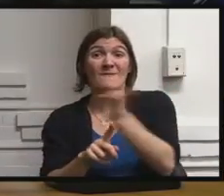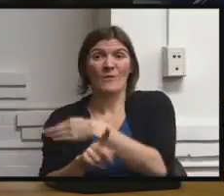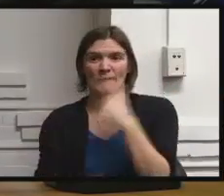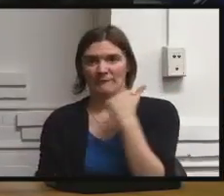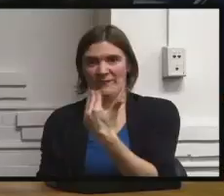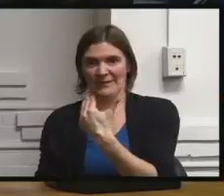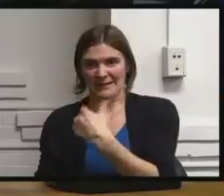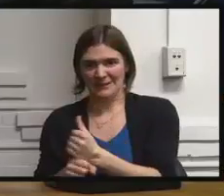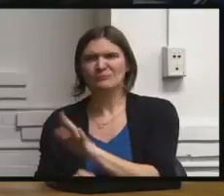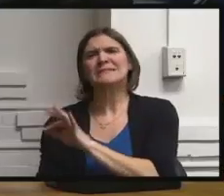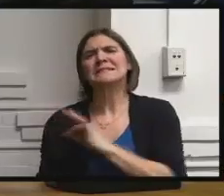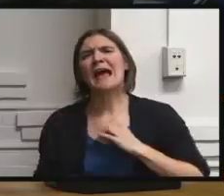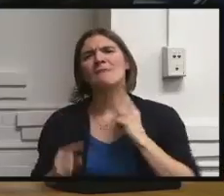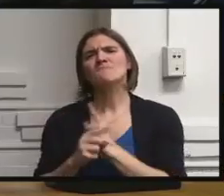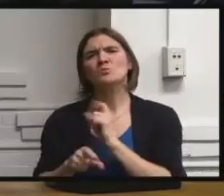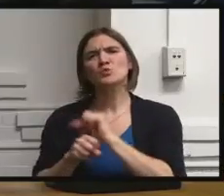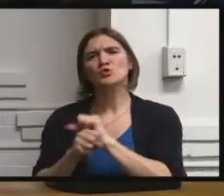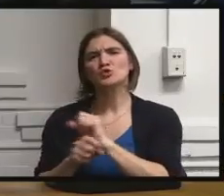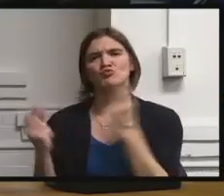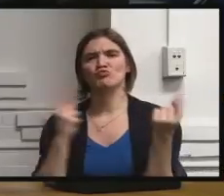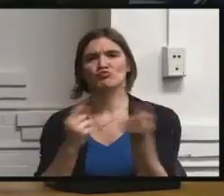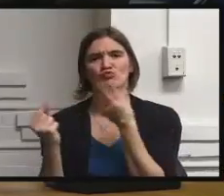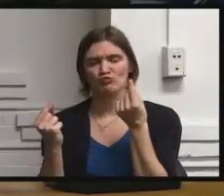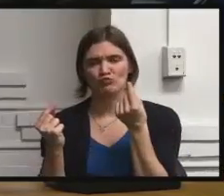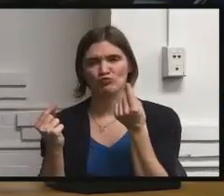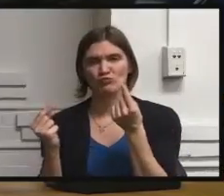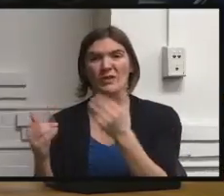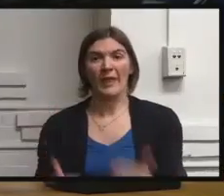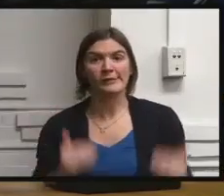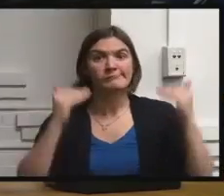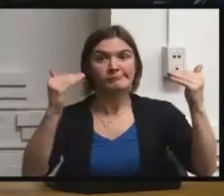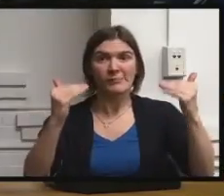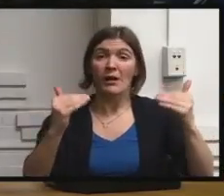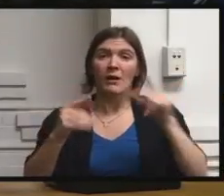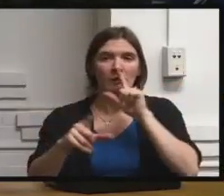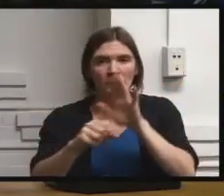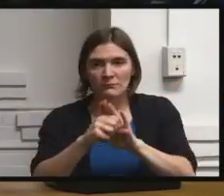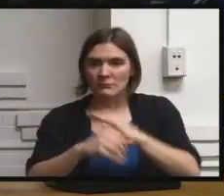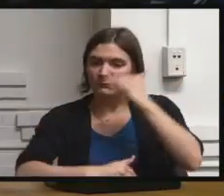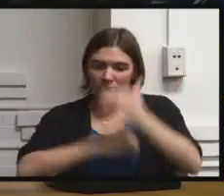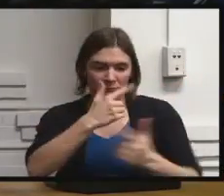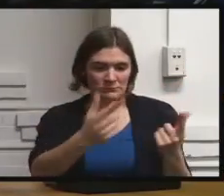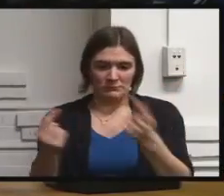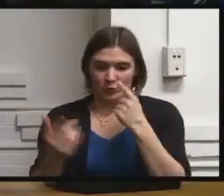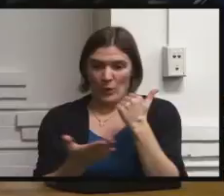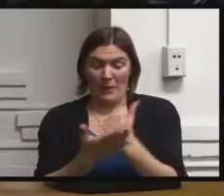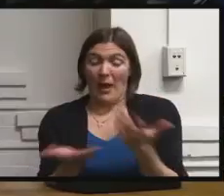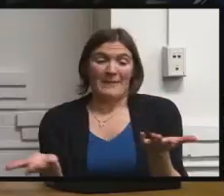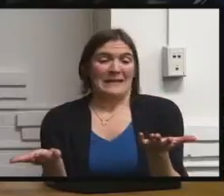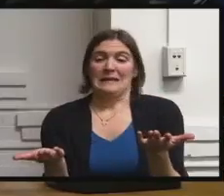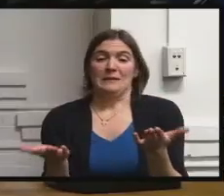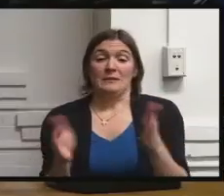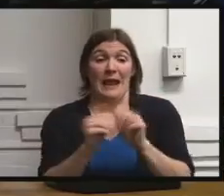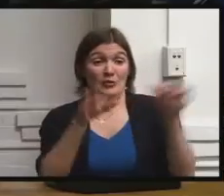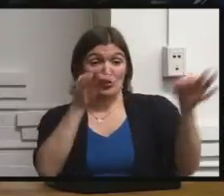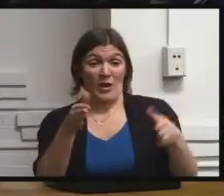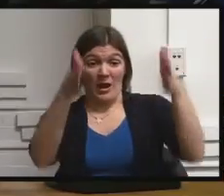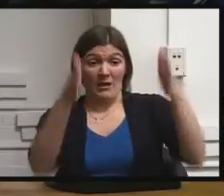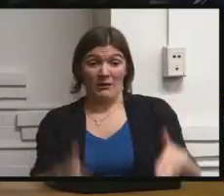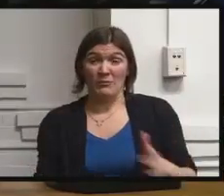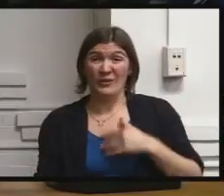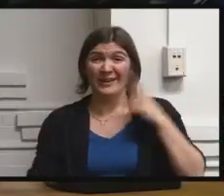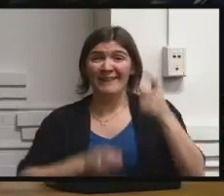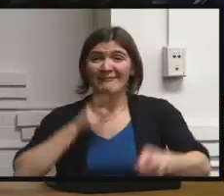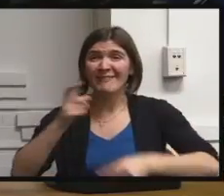that on the library staff. Dedicated public servant, doesn't begin to describe the fullness of his contributions